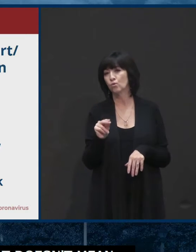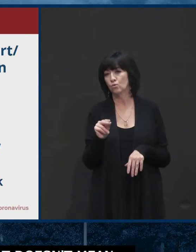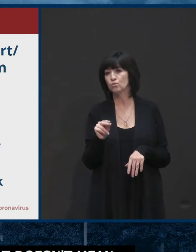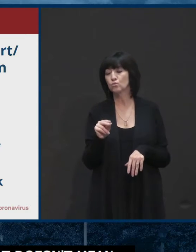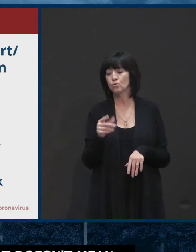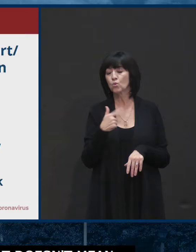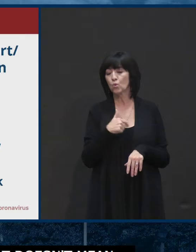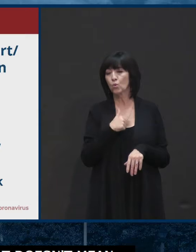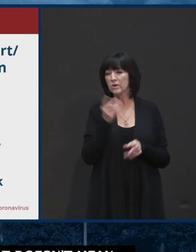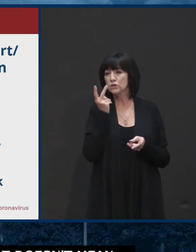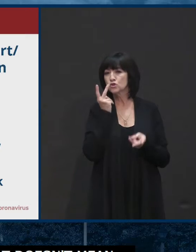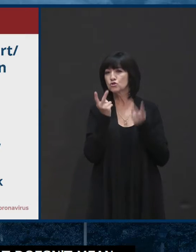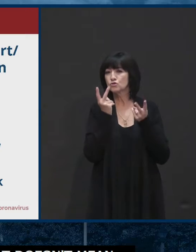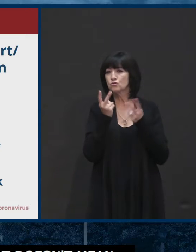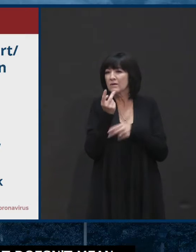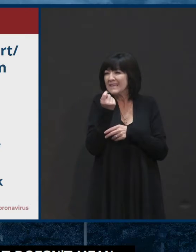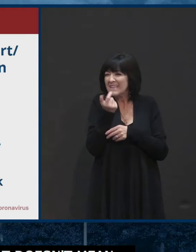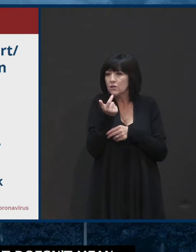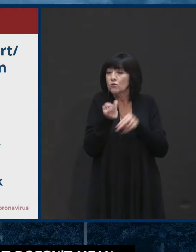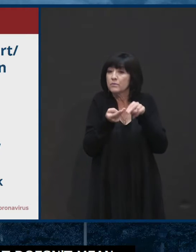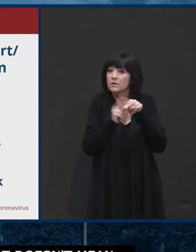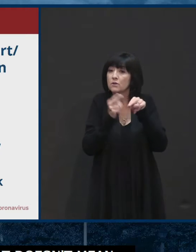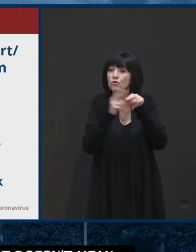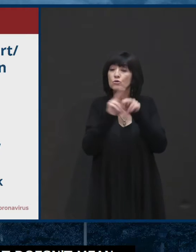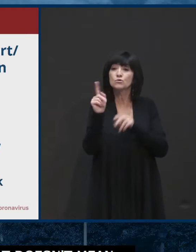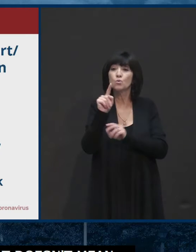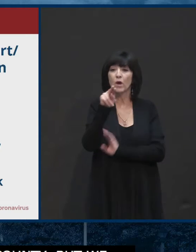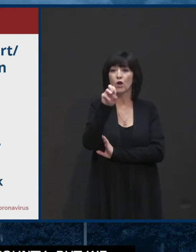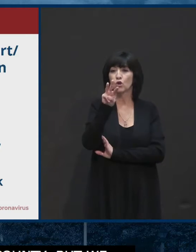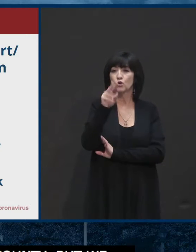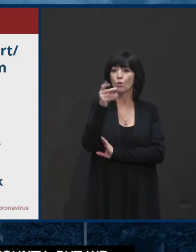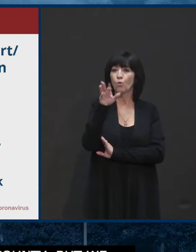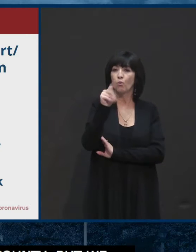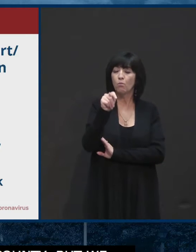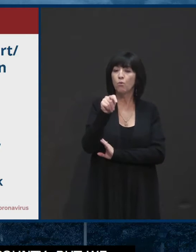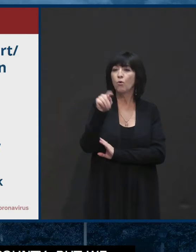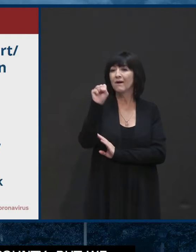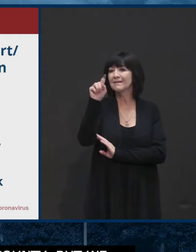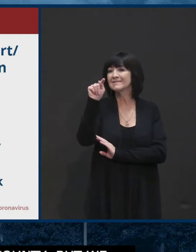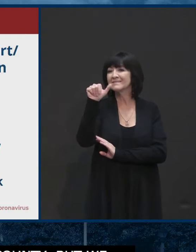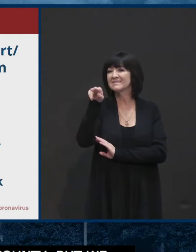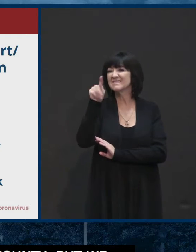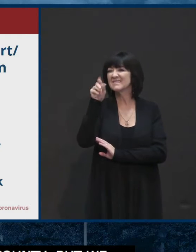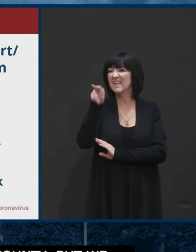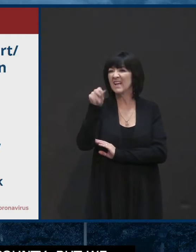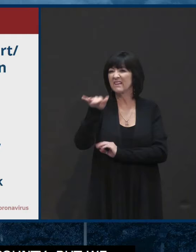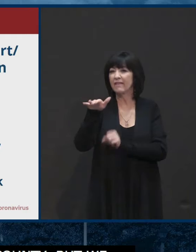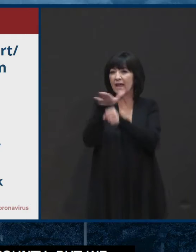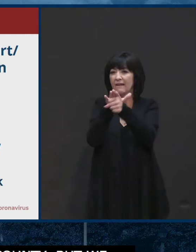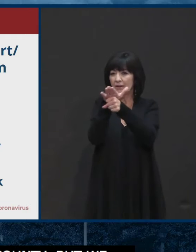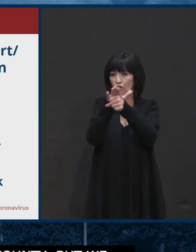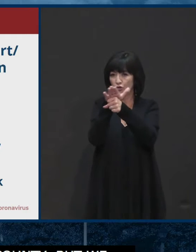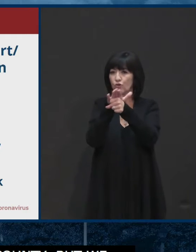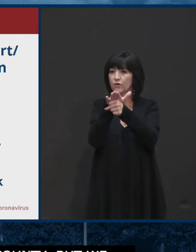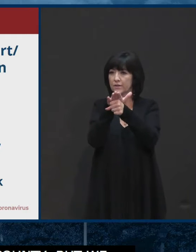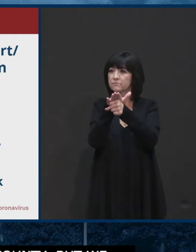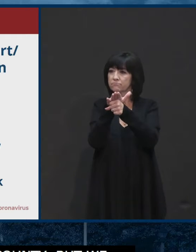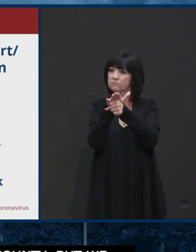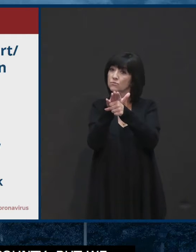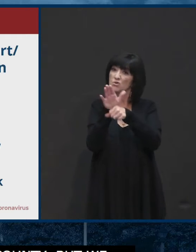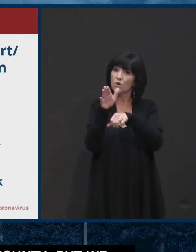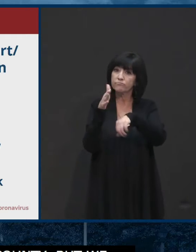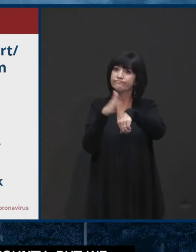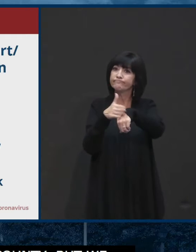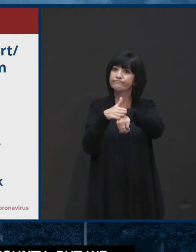percent positivity in the Newport-Stanton area. So again, folks in that area, make sure